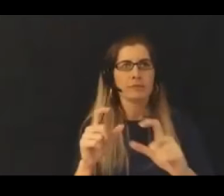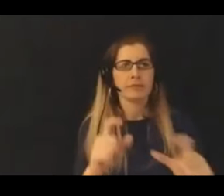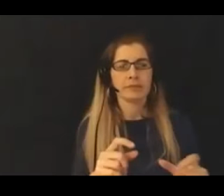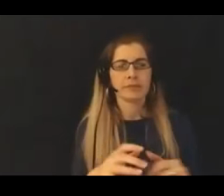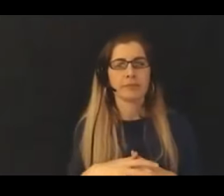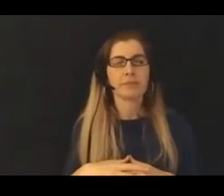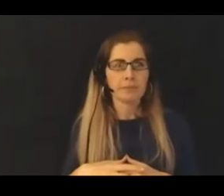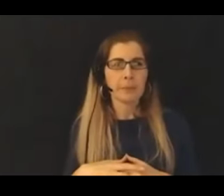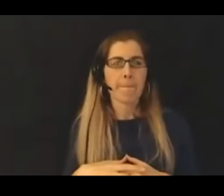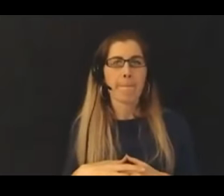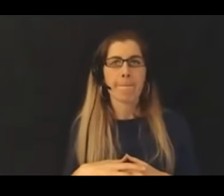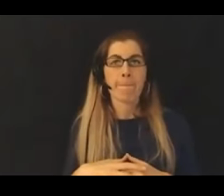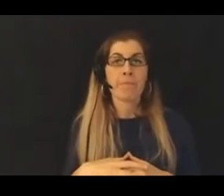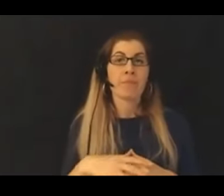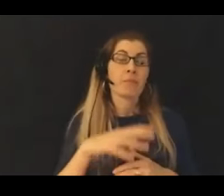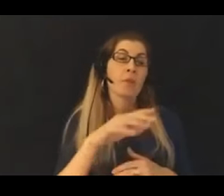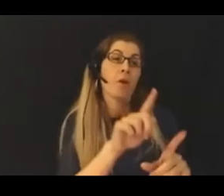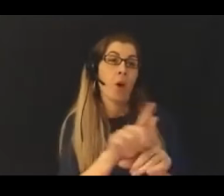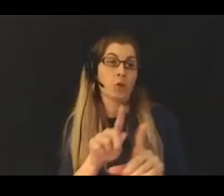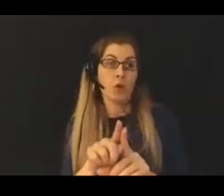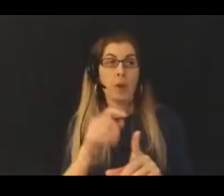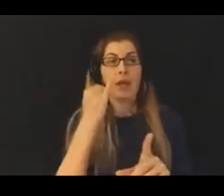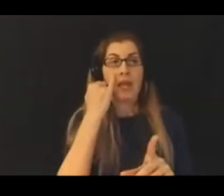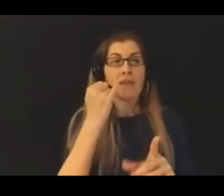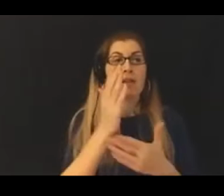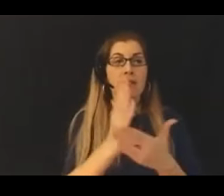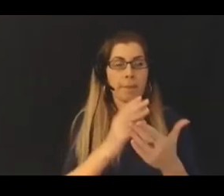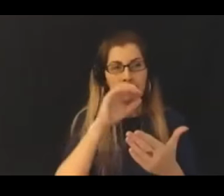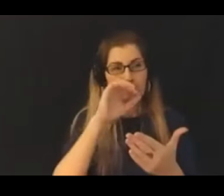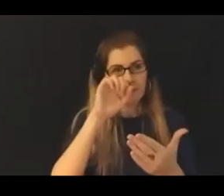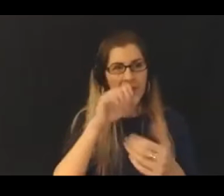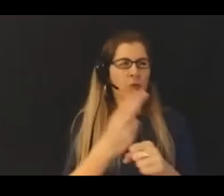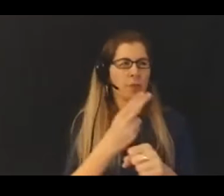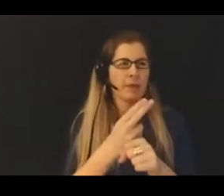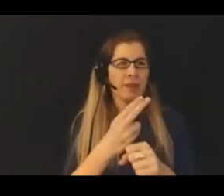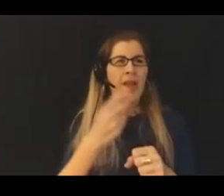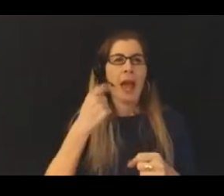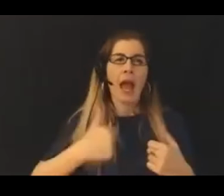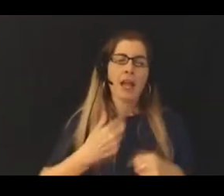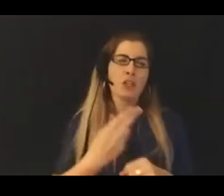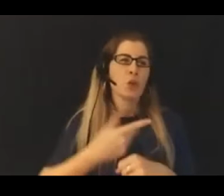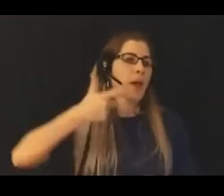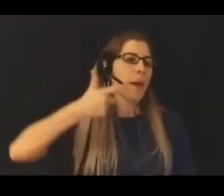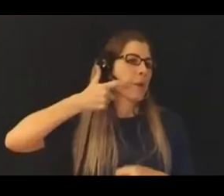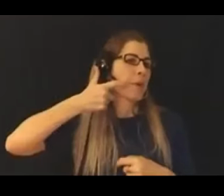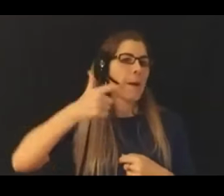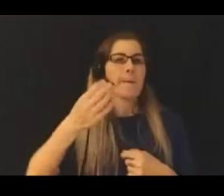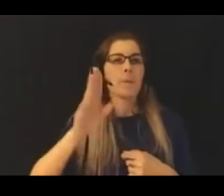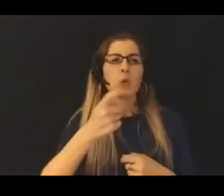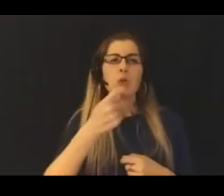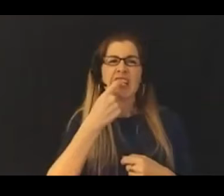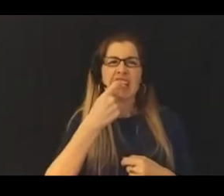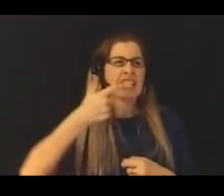other, if you play sound on a computer and have the headset on. So for me, this is a Bluetooth headset, and